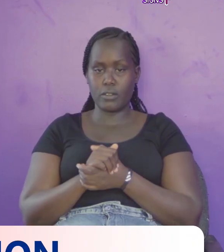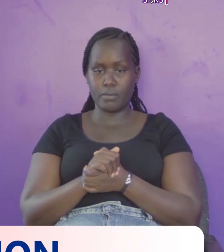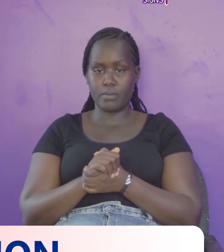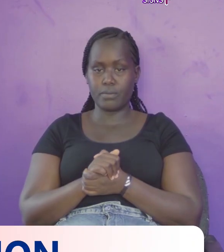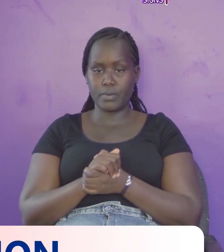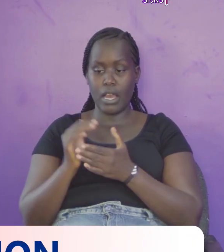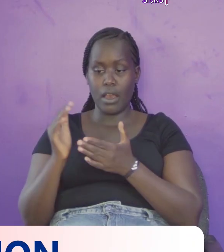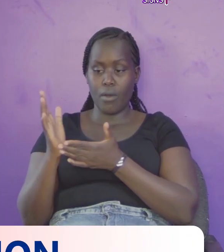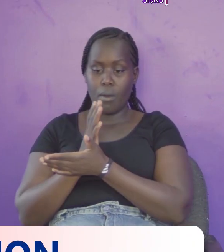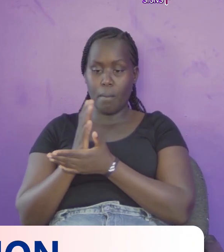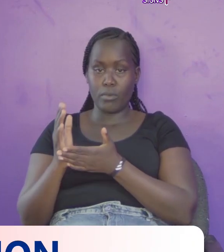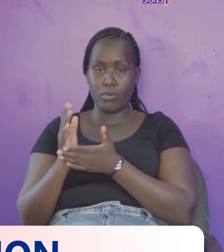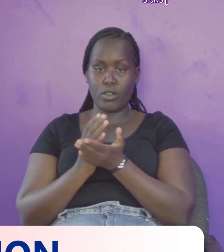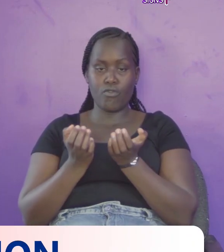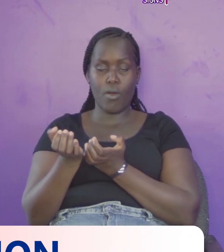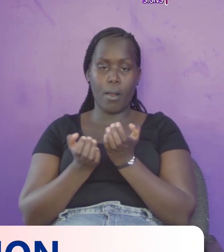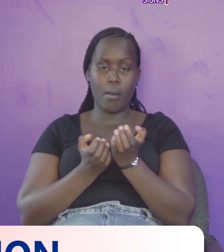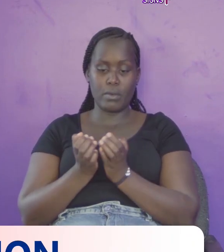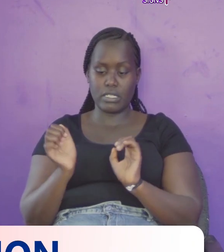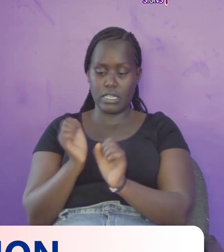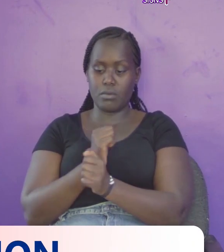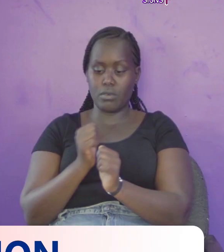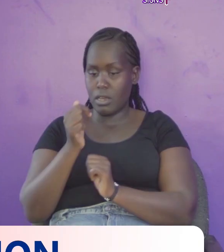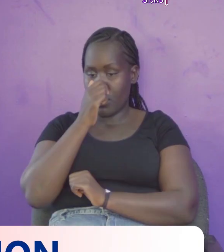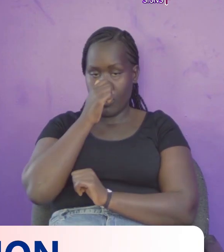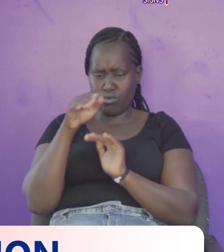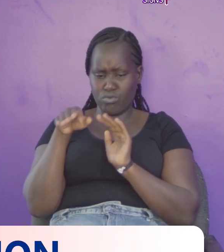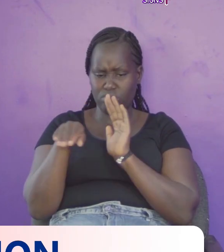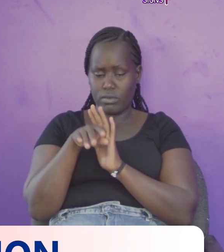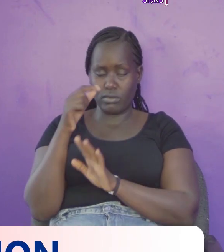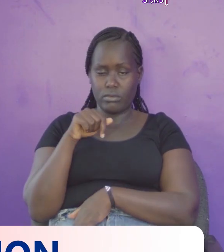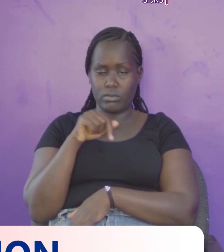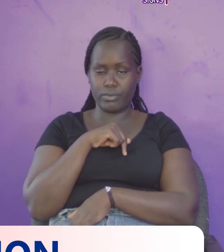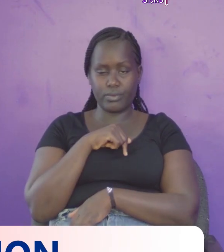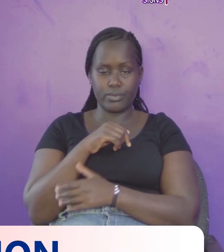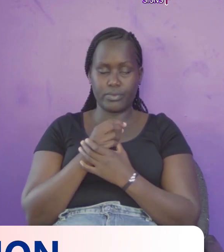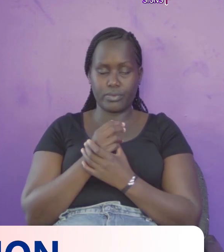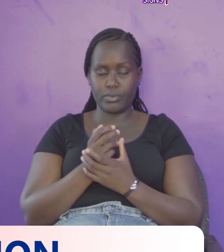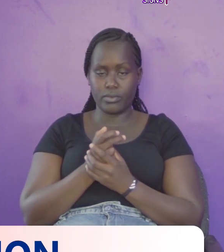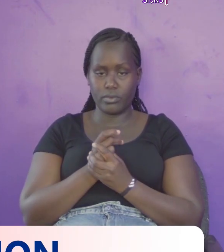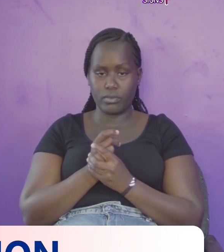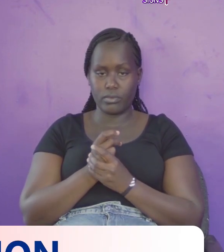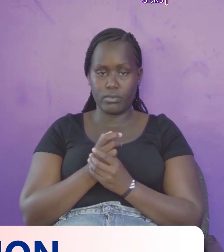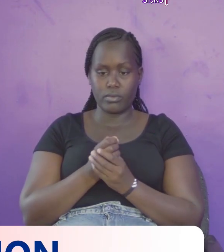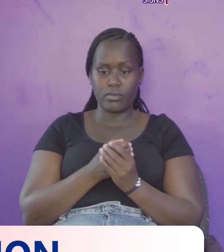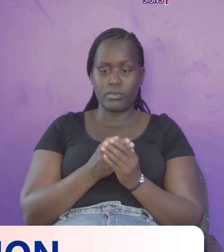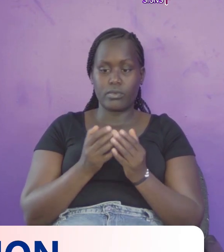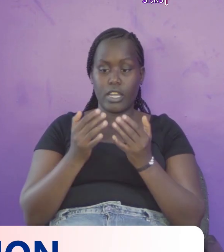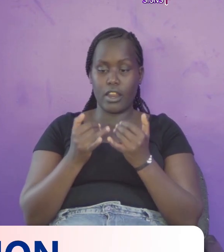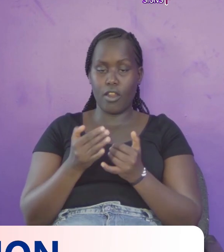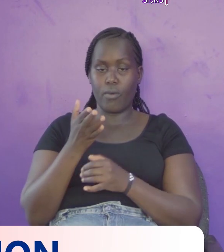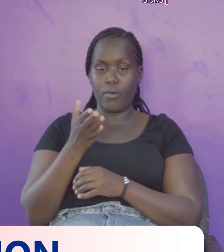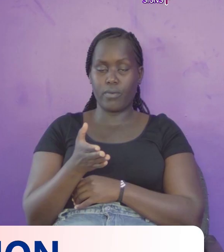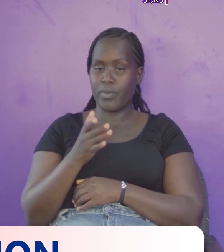business. We are part of business. You cannot wish us away. Yeah. And absolutely. Therefore, Hapo,